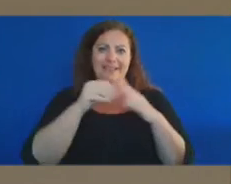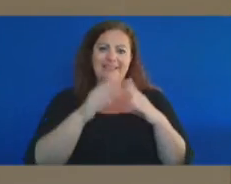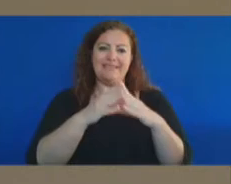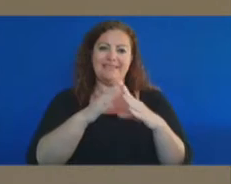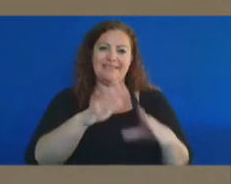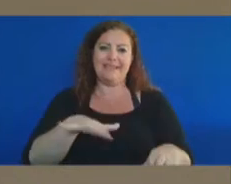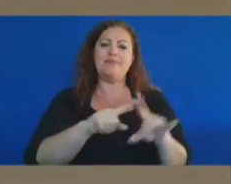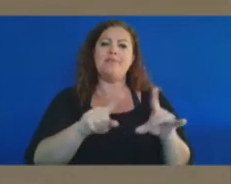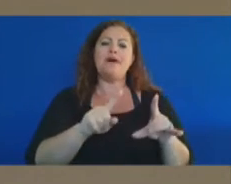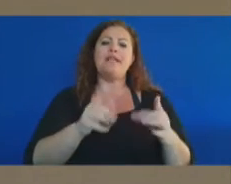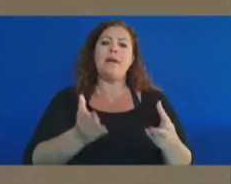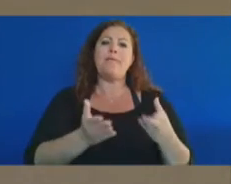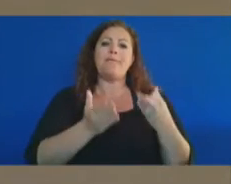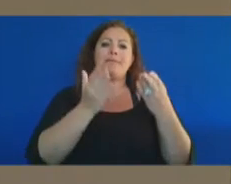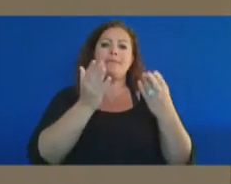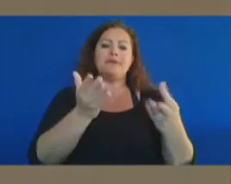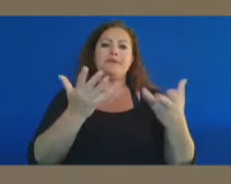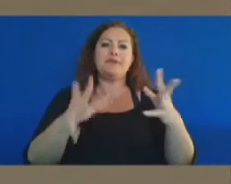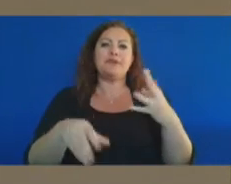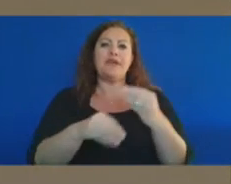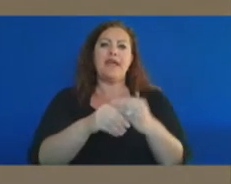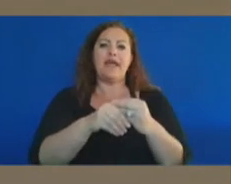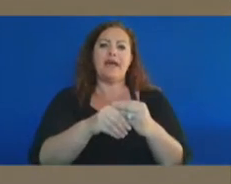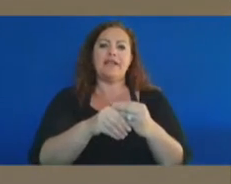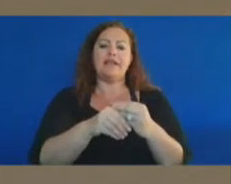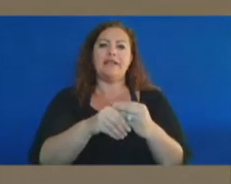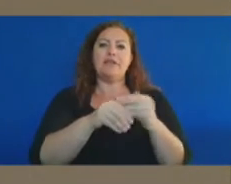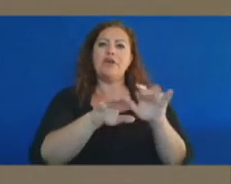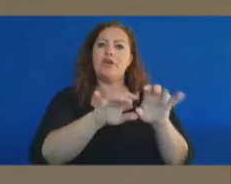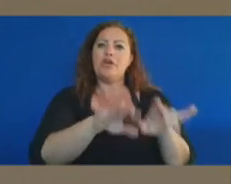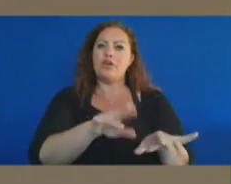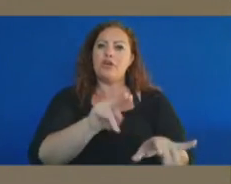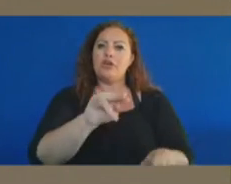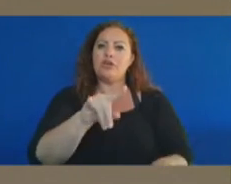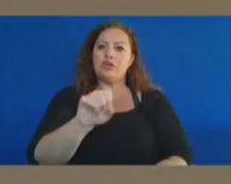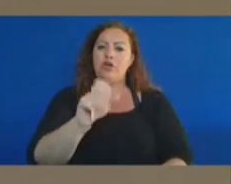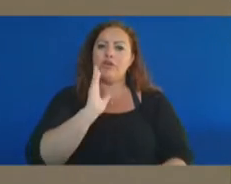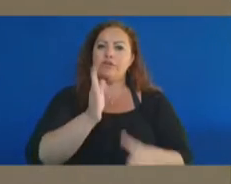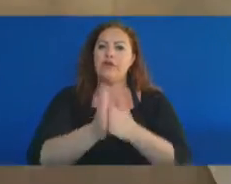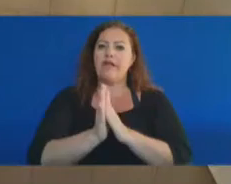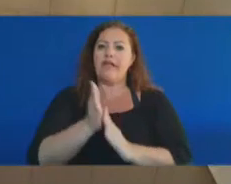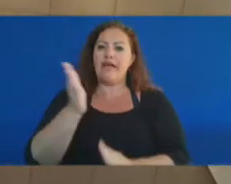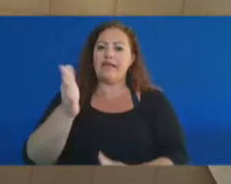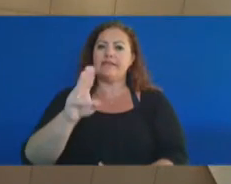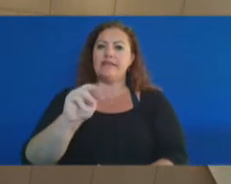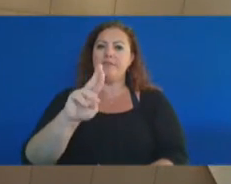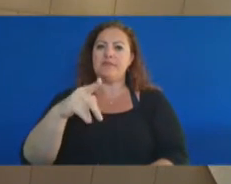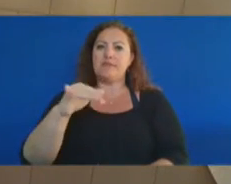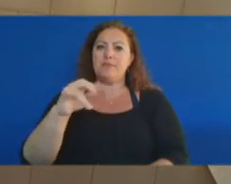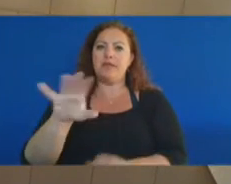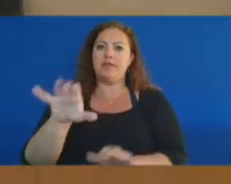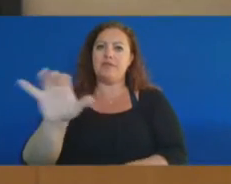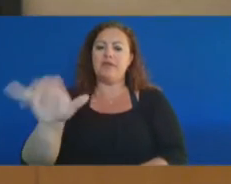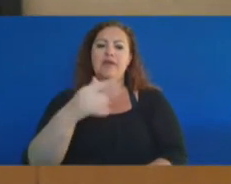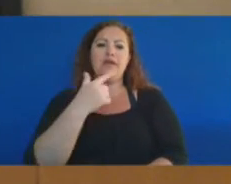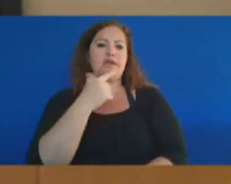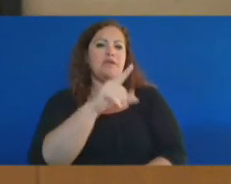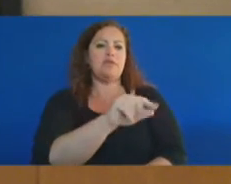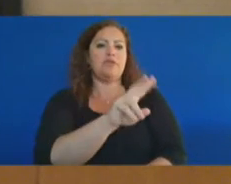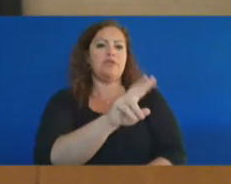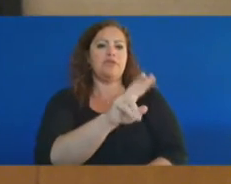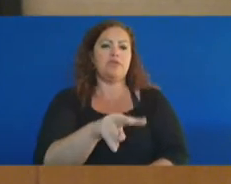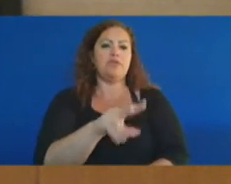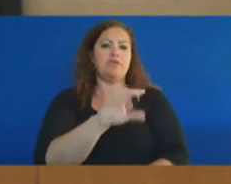petitioner um has added some notes I'll ask Mr petton to do that thank you uh so 2022 086 did have some